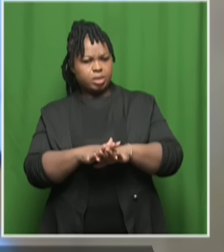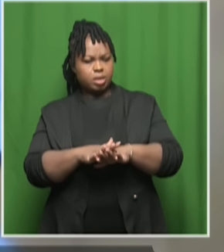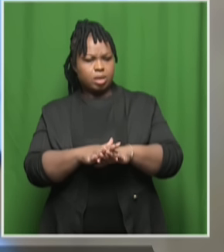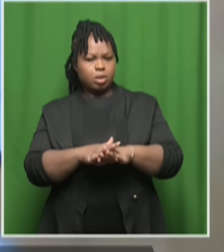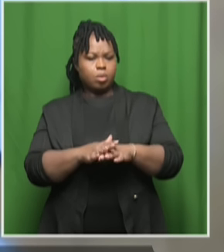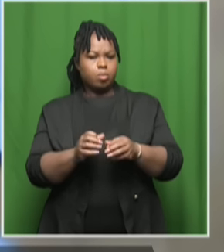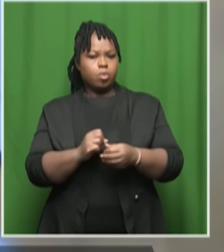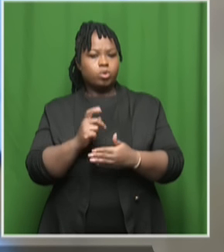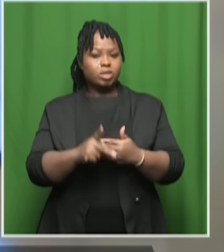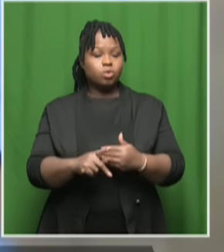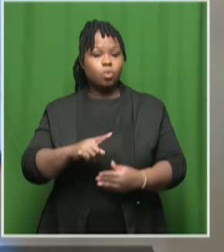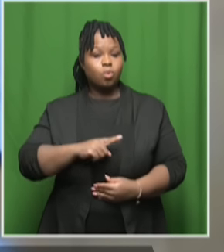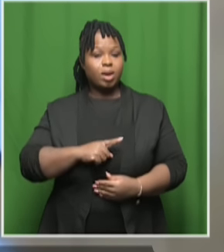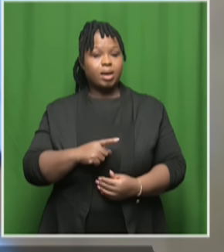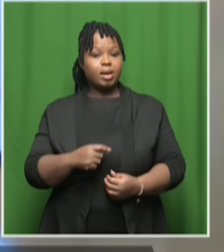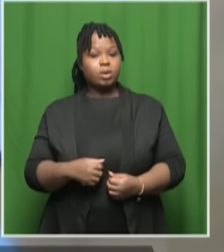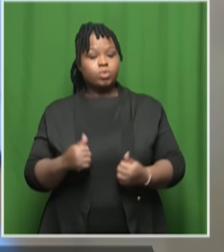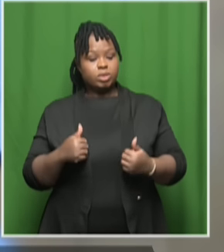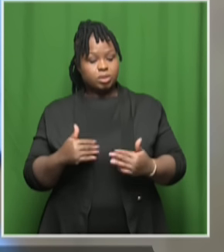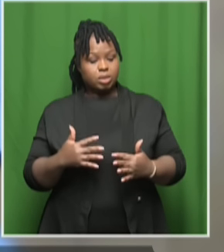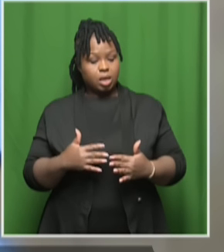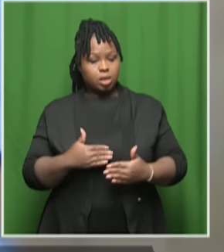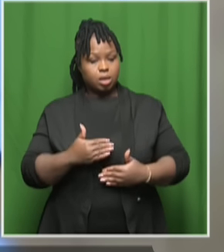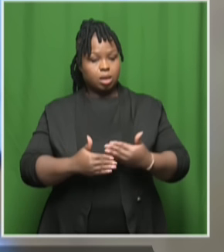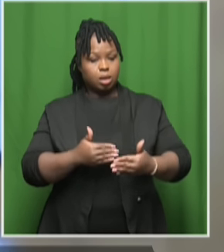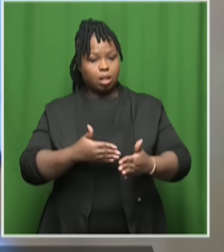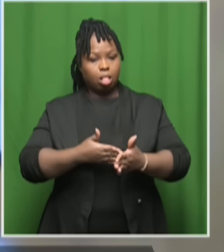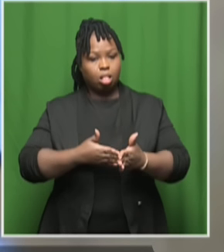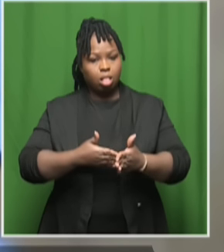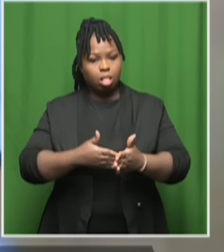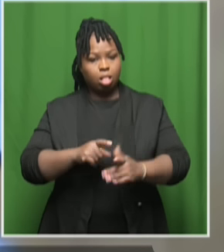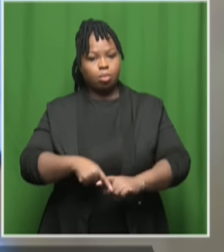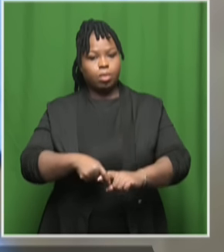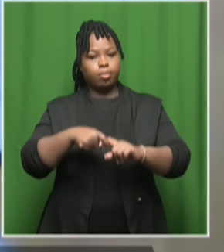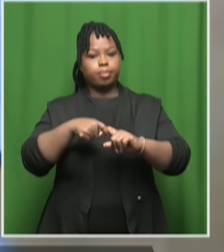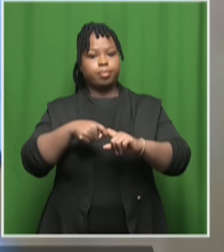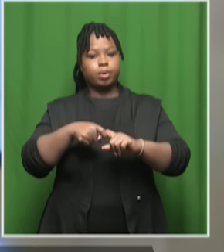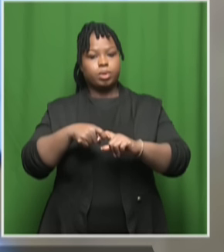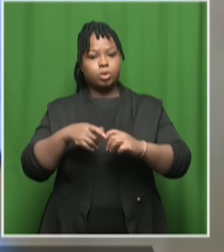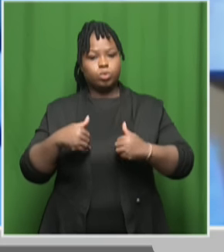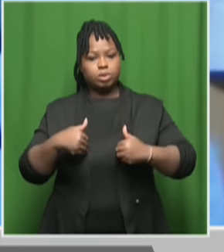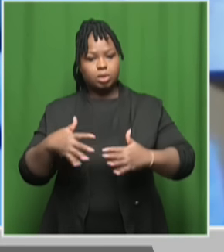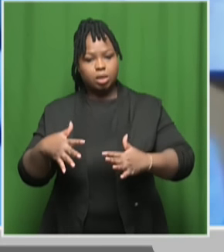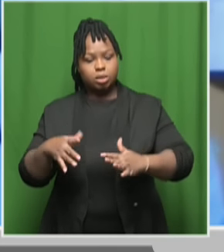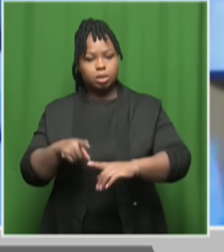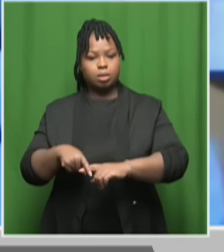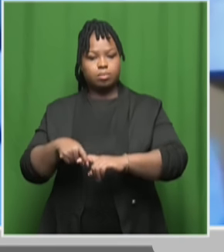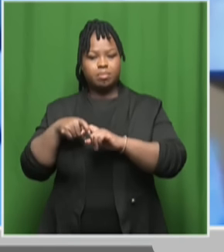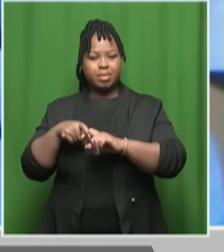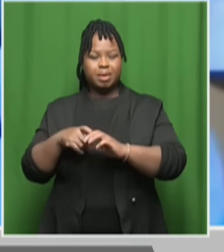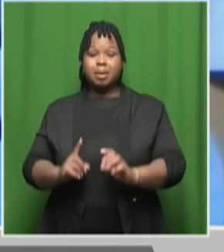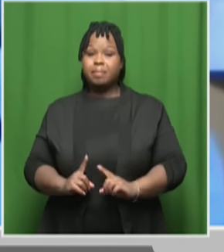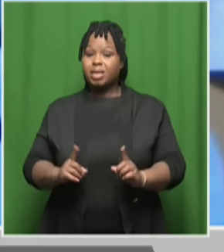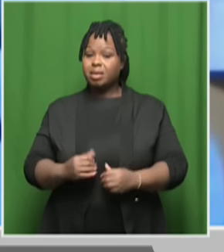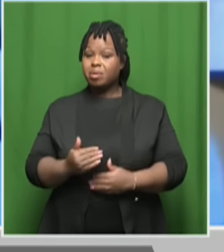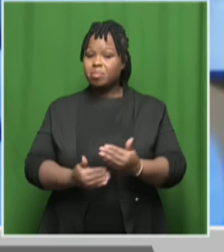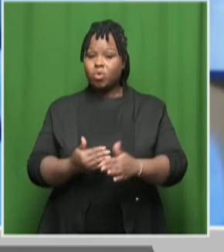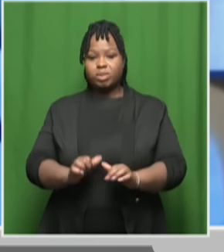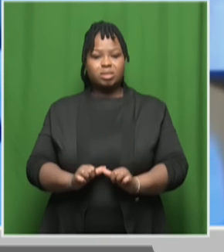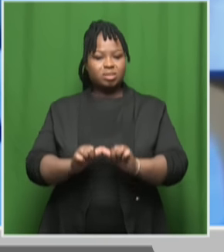stop-start approach that we've seen, and not a continuous process that we've adopted. But I think with